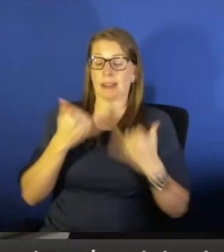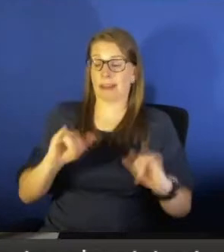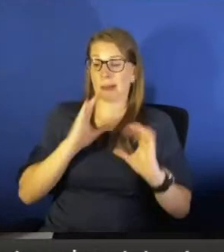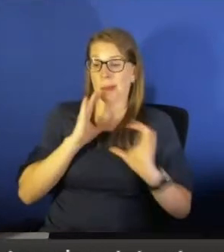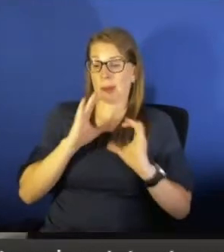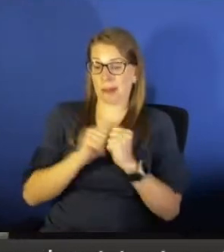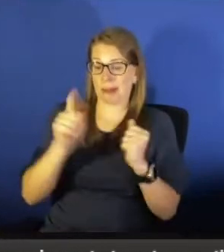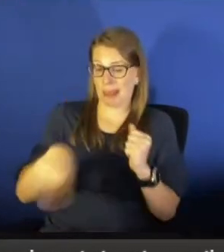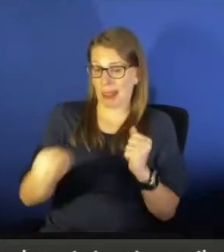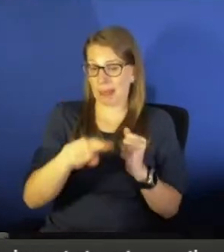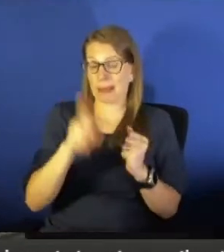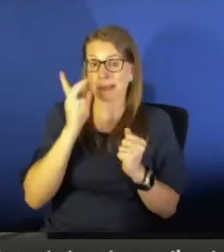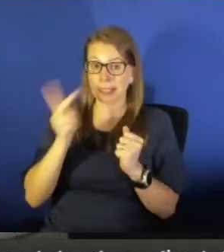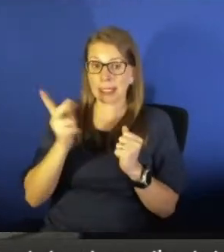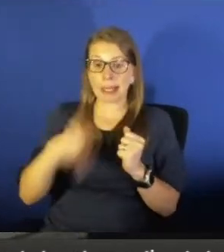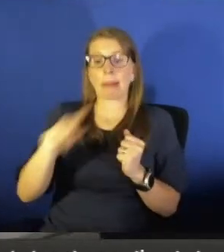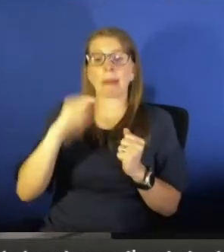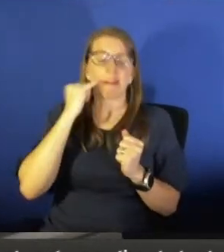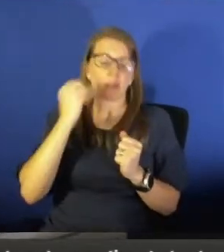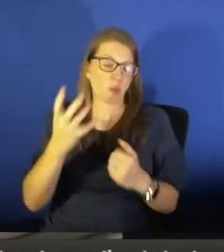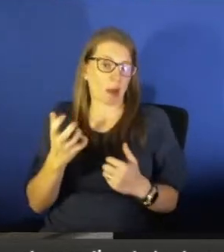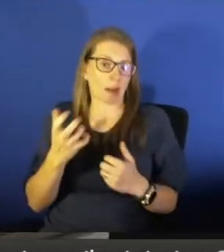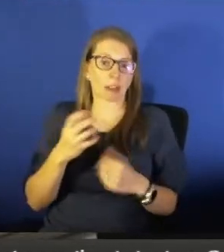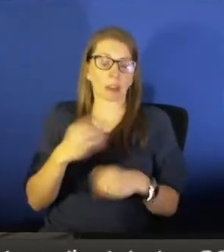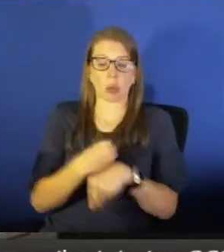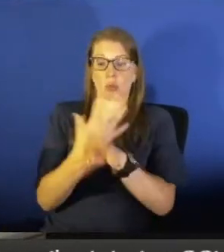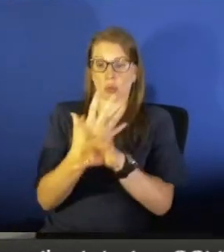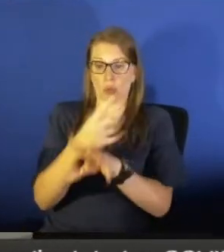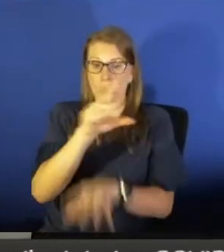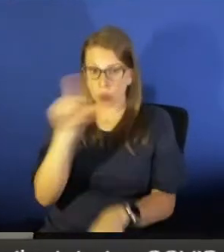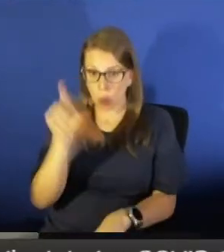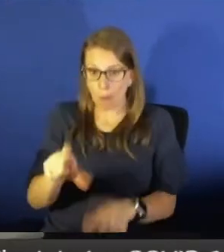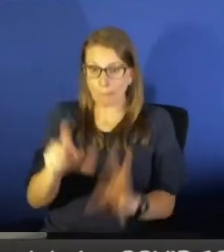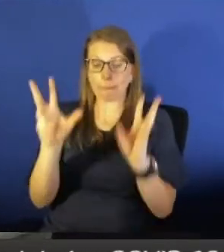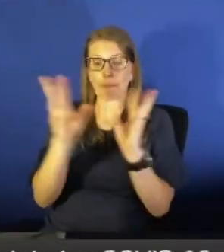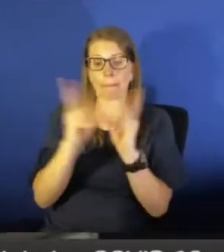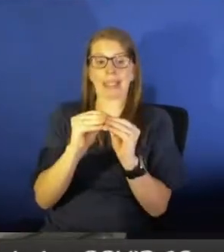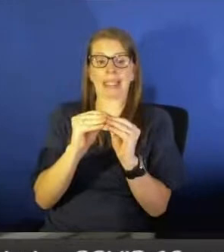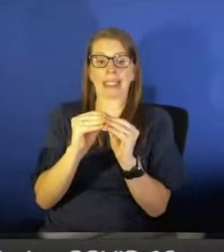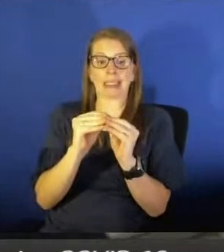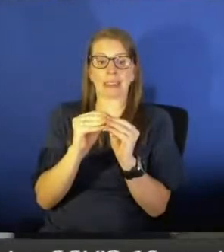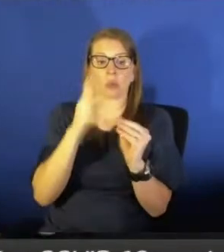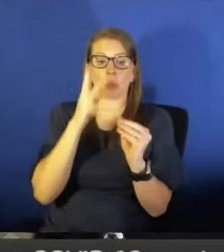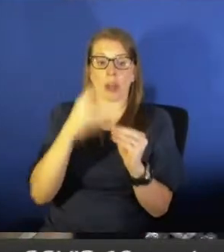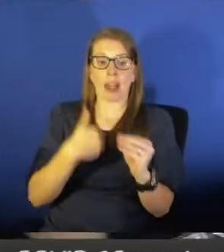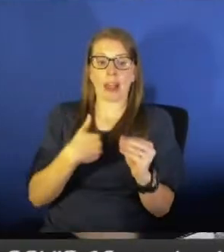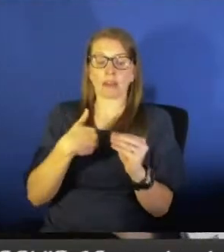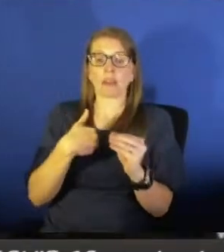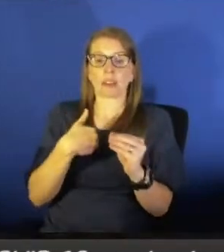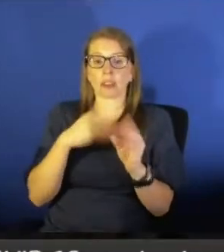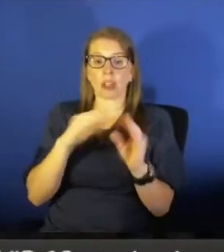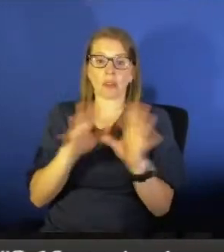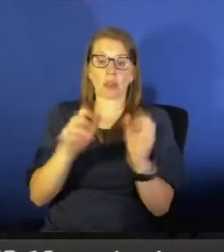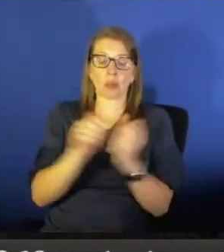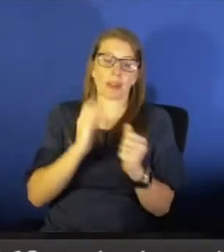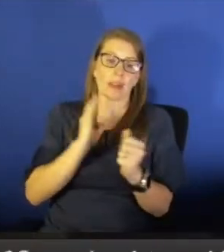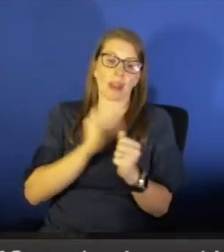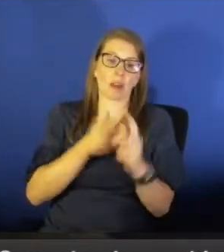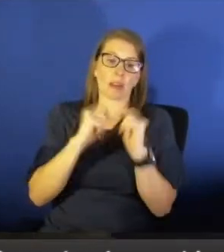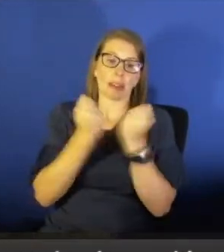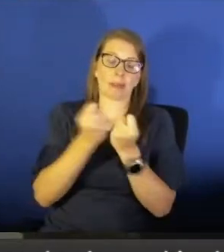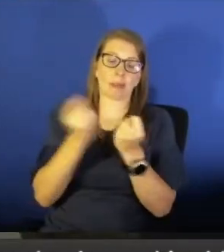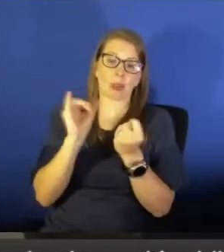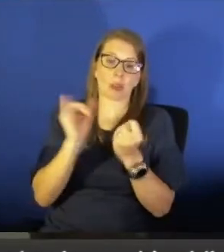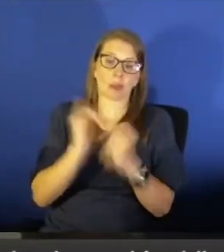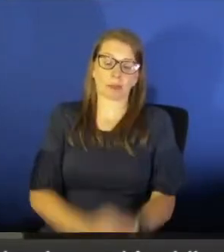and if they wanted to. So we had the Zoom meetings, and obviously with our team as well, the multidisciplinary team, we